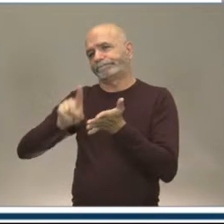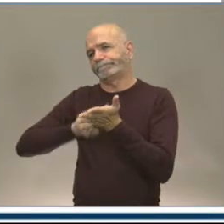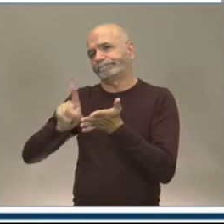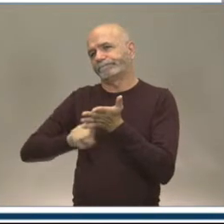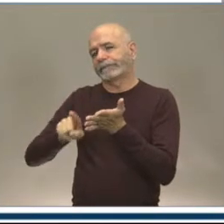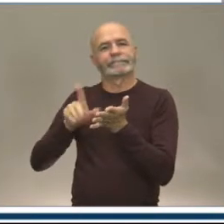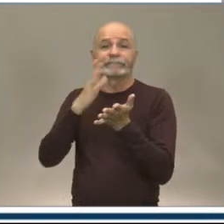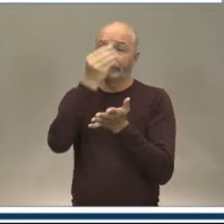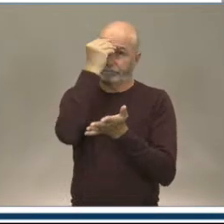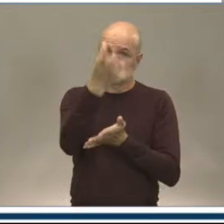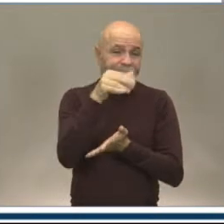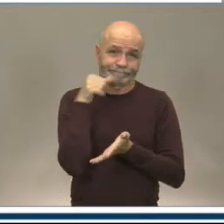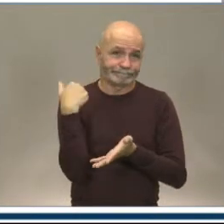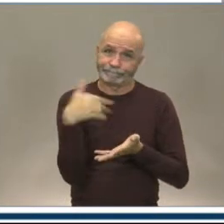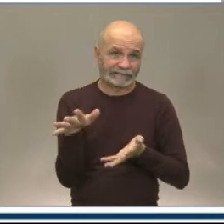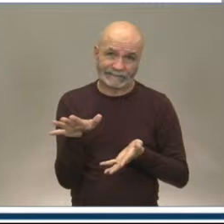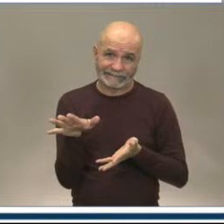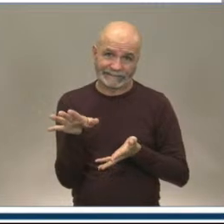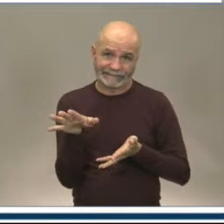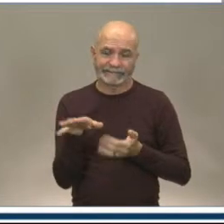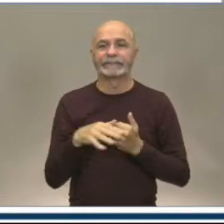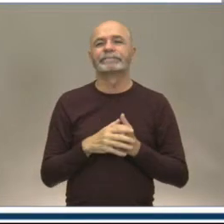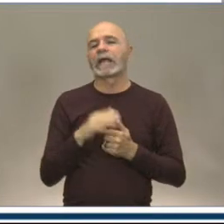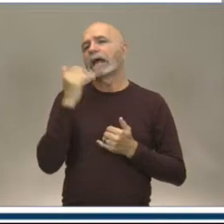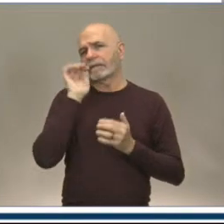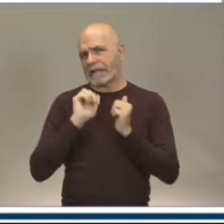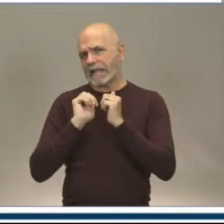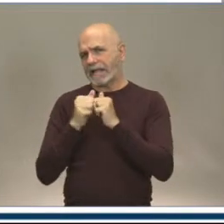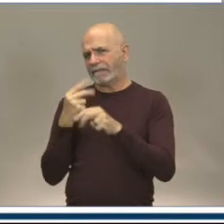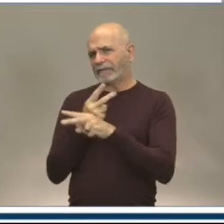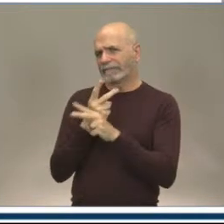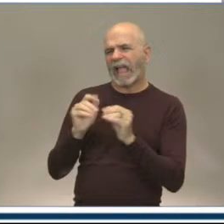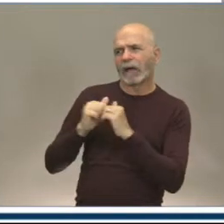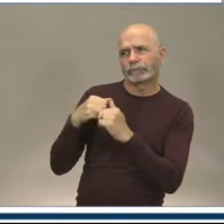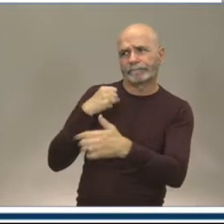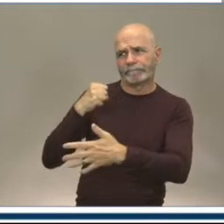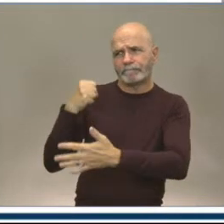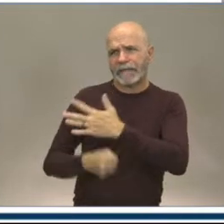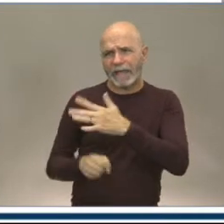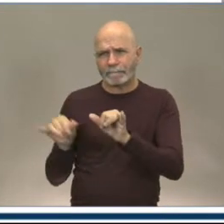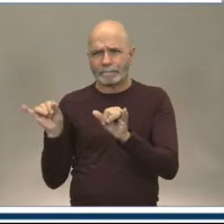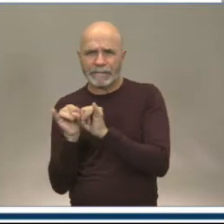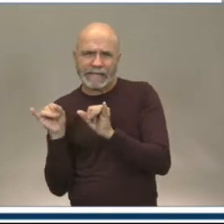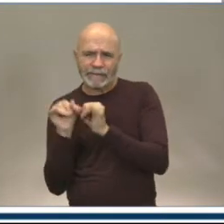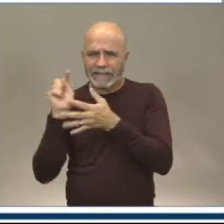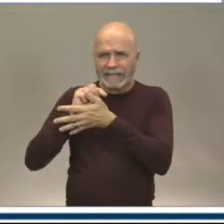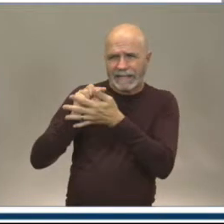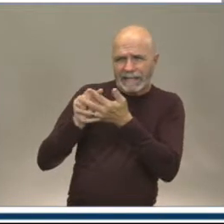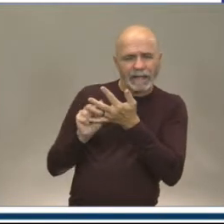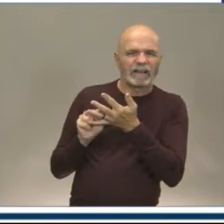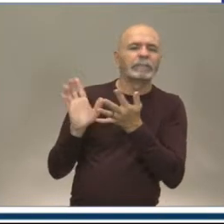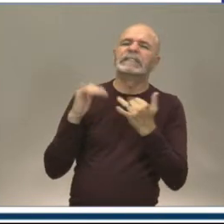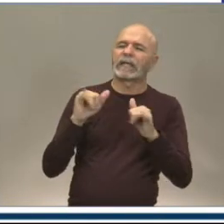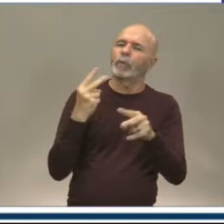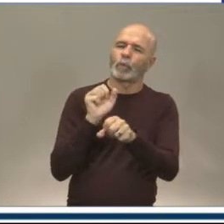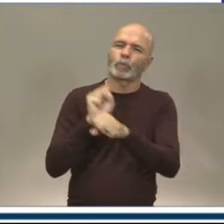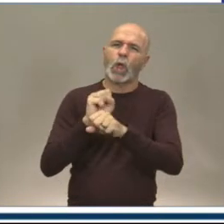to how broadly we can reach out there. So I would say it's still an active file.